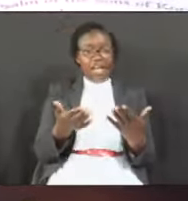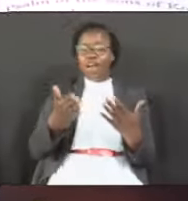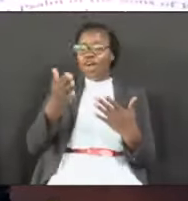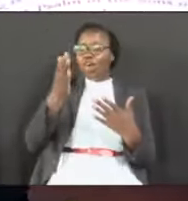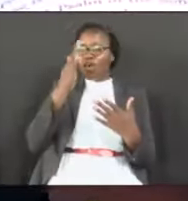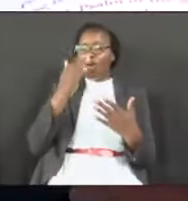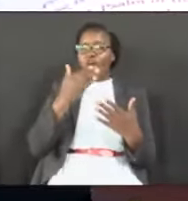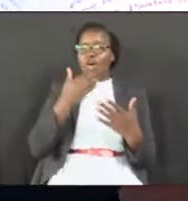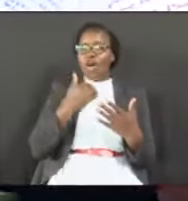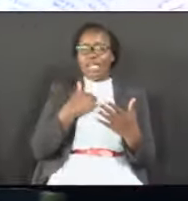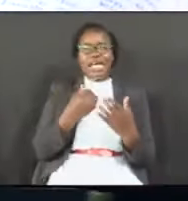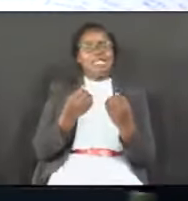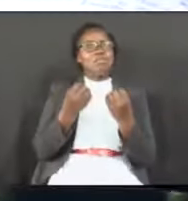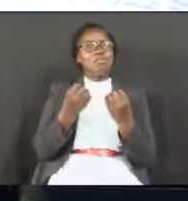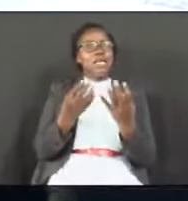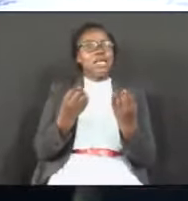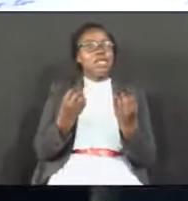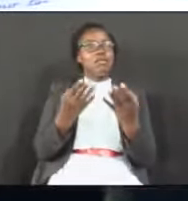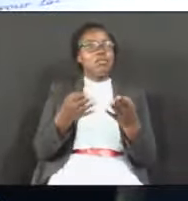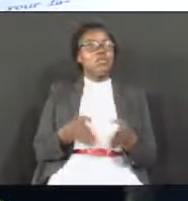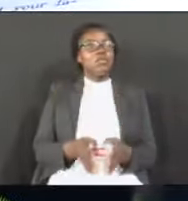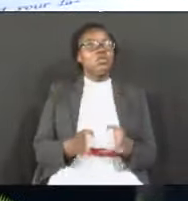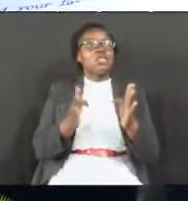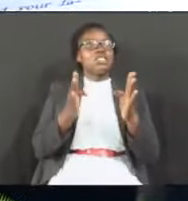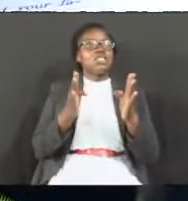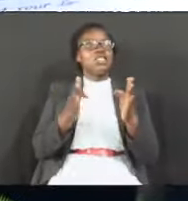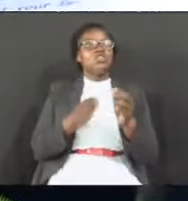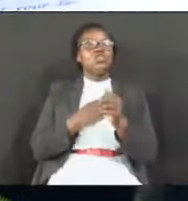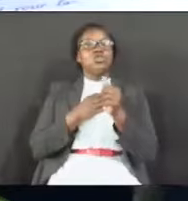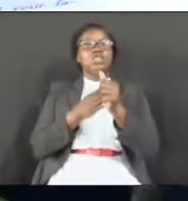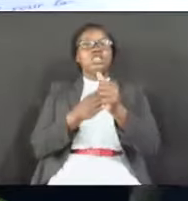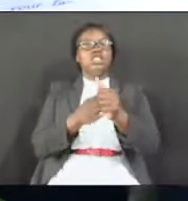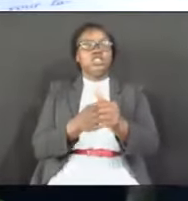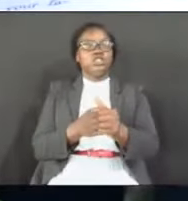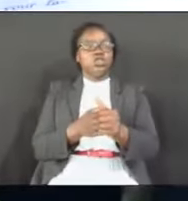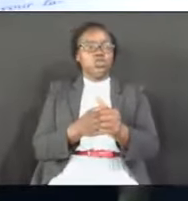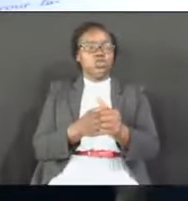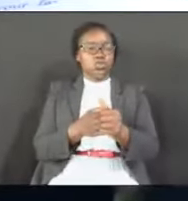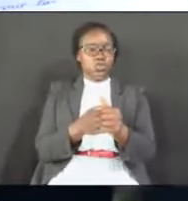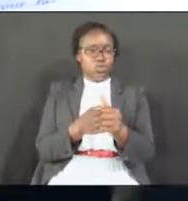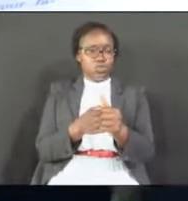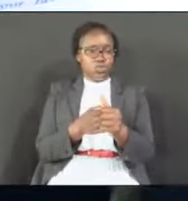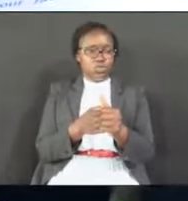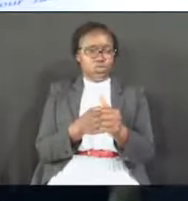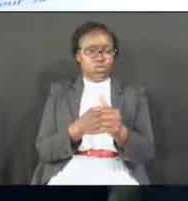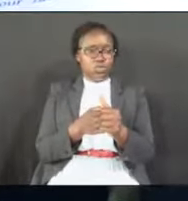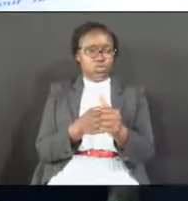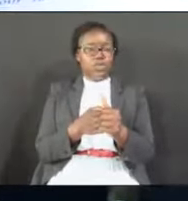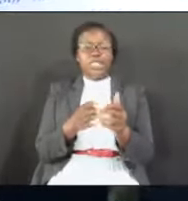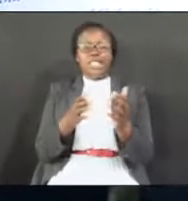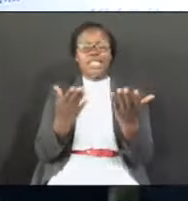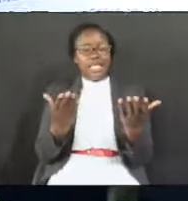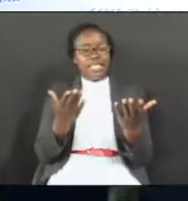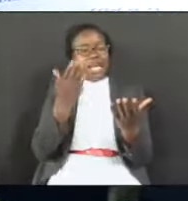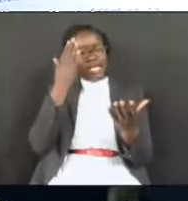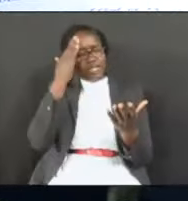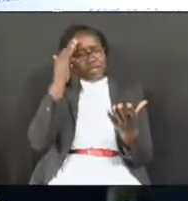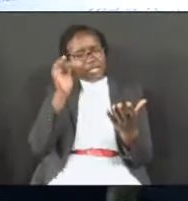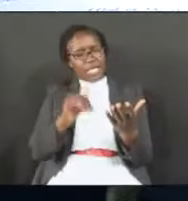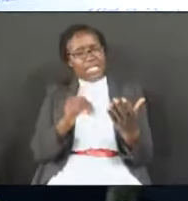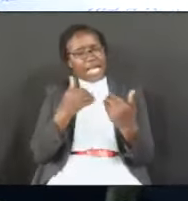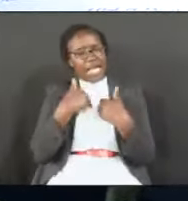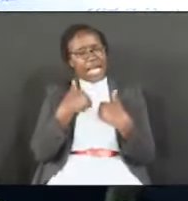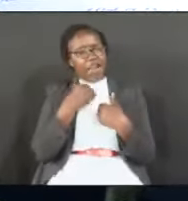a thousand ways to take you through your tribulations. He says, I know I have